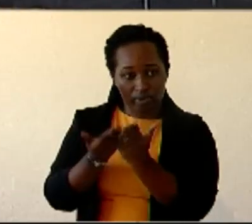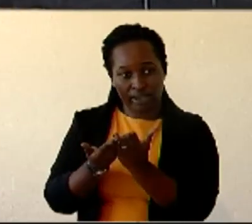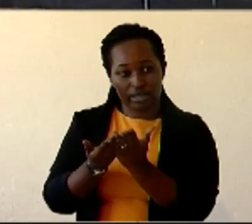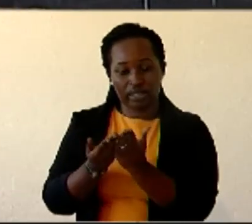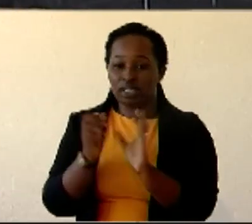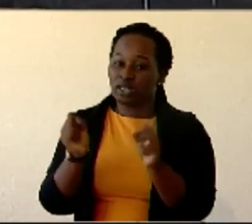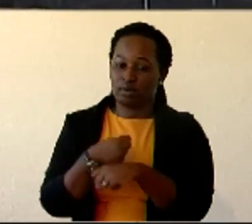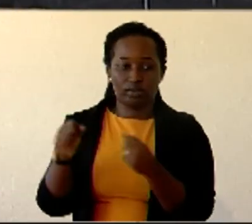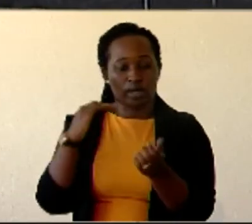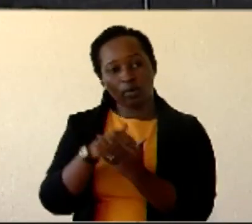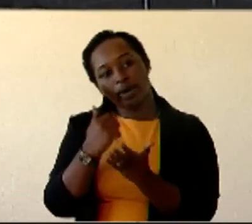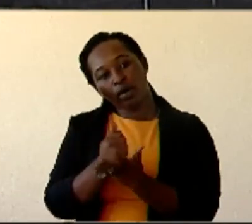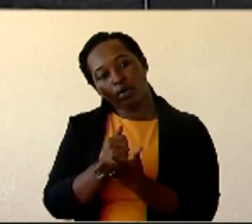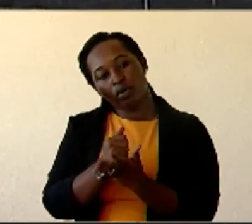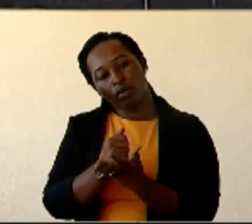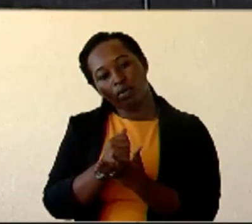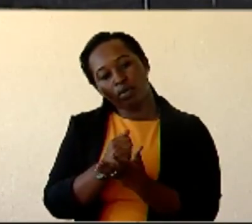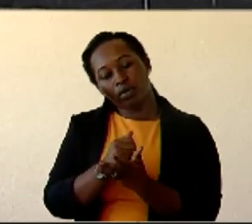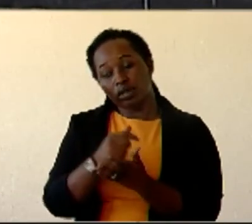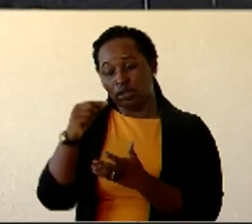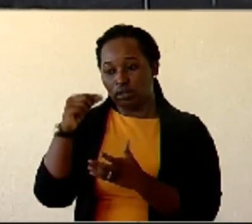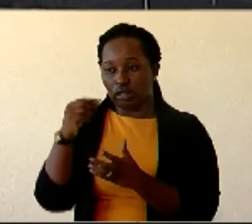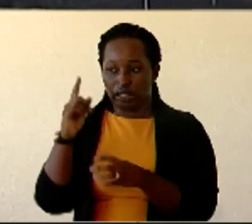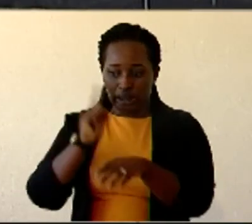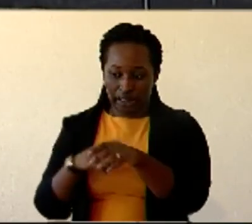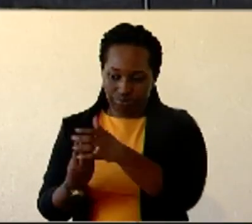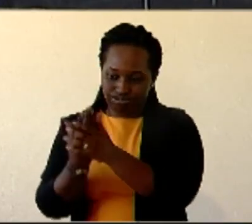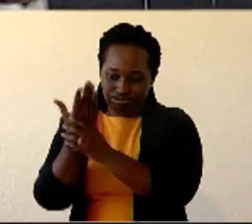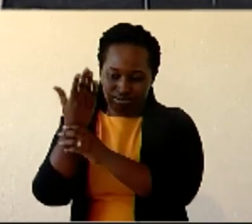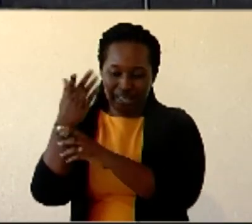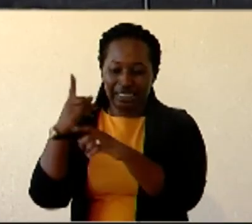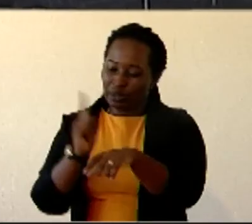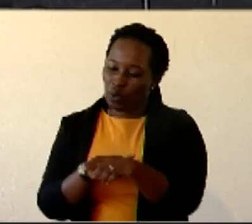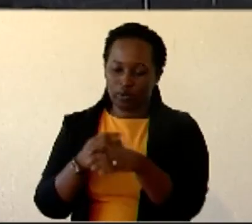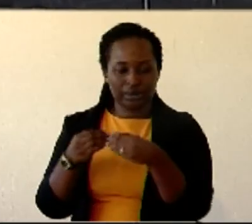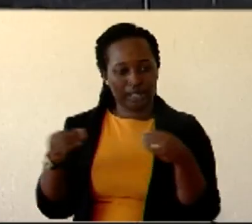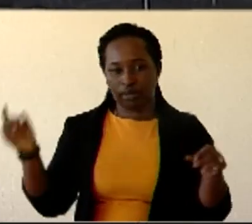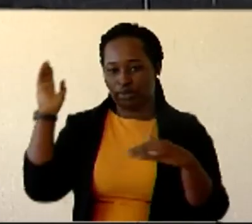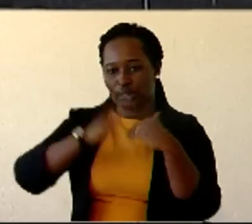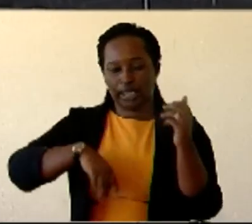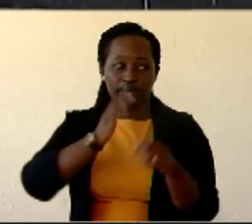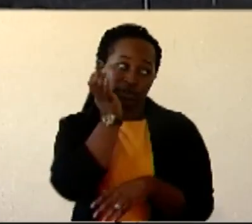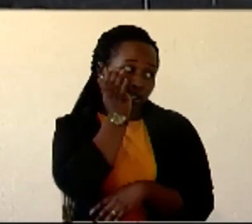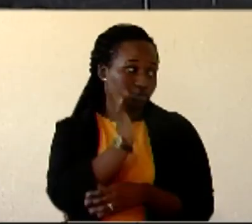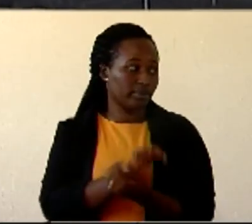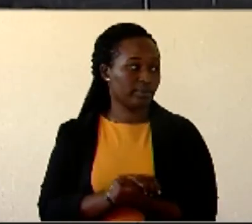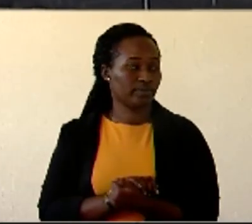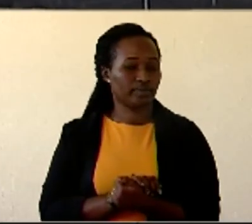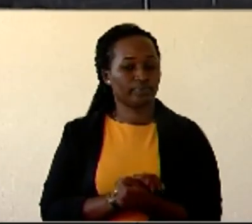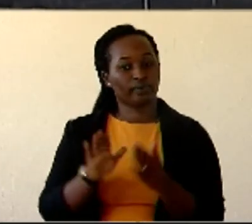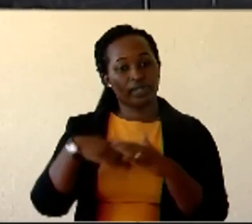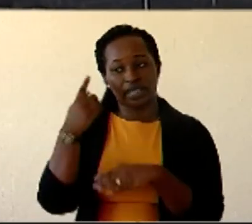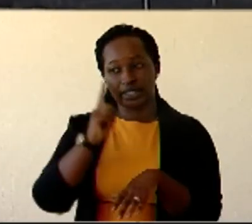it is impossible because the gestation period, or it takes long to be ready or to mature. So